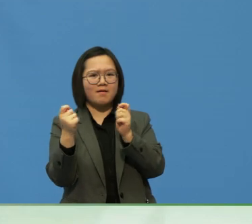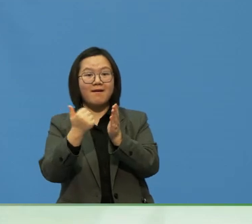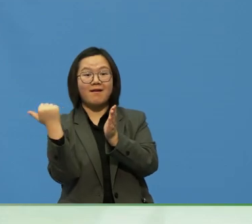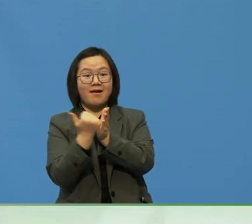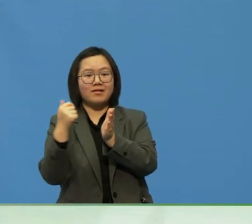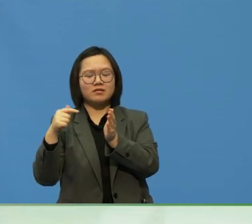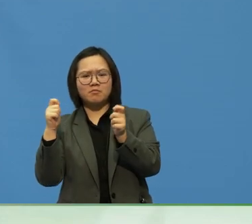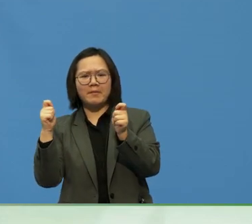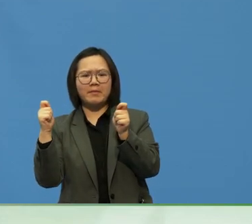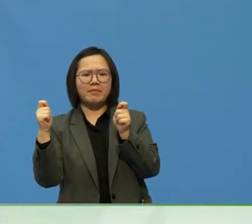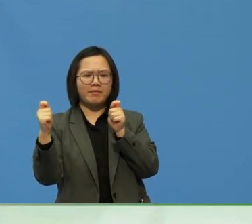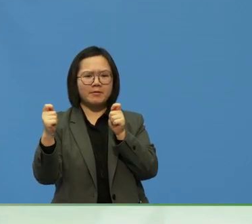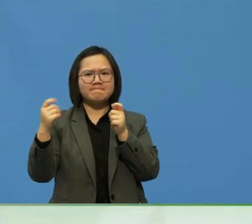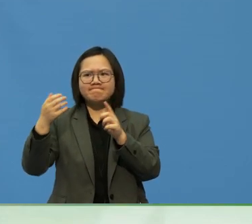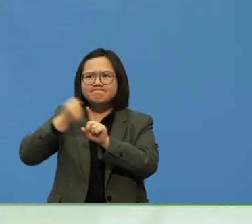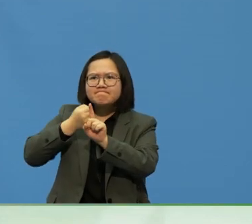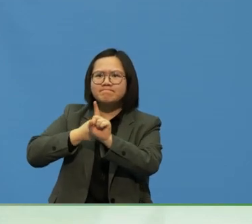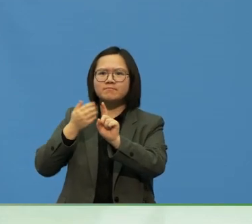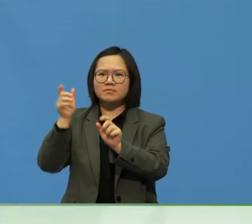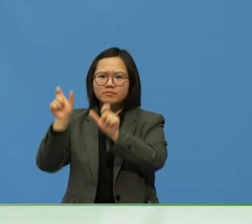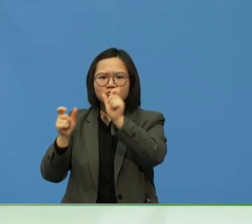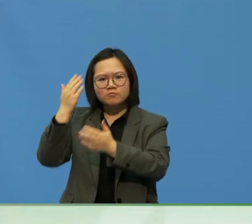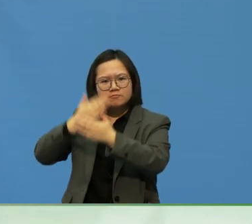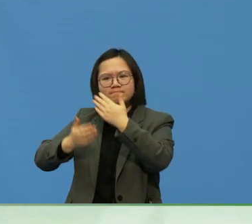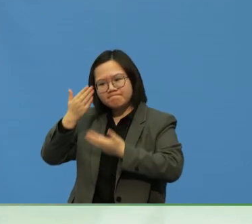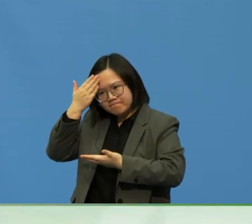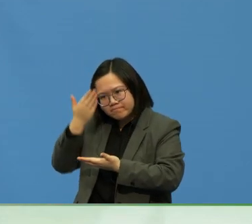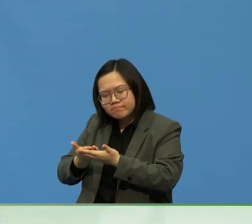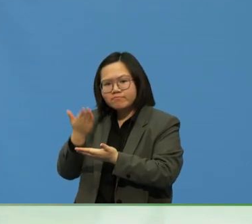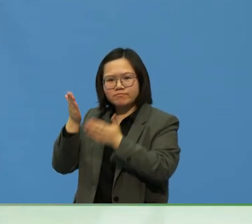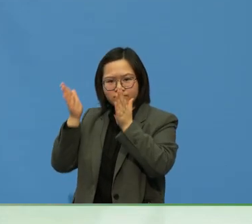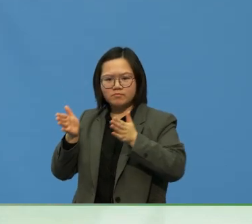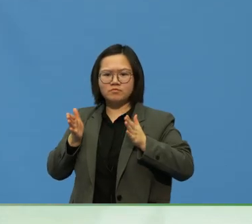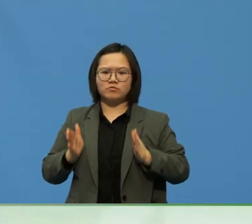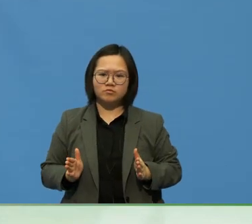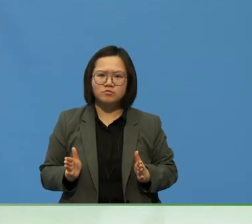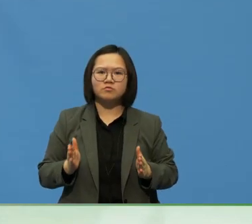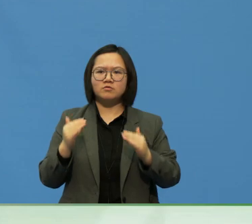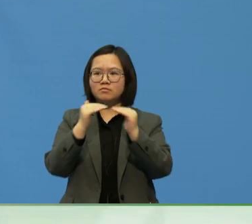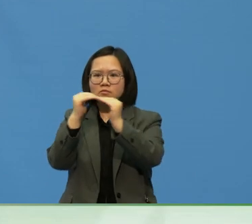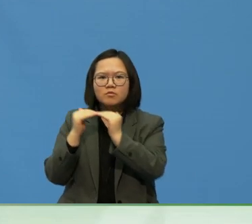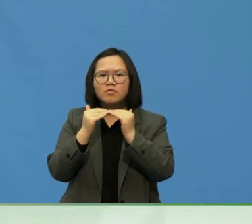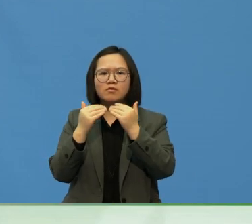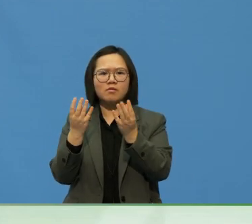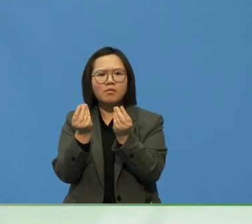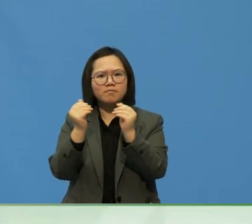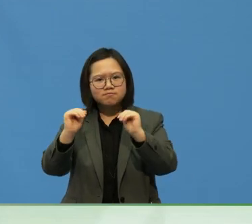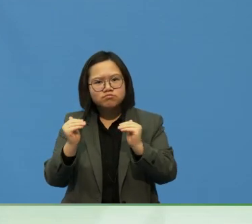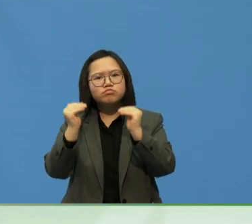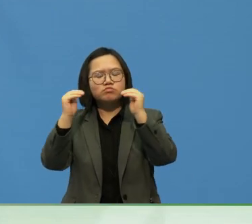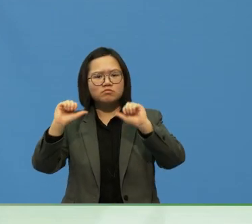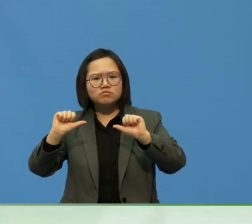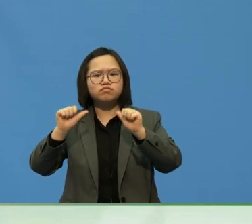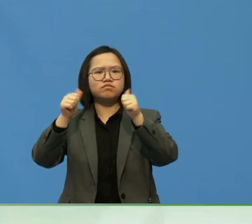supported decision-making, and ensuring equality, fostering independent participation. And then we intentionally